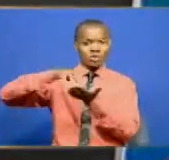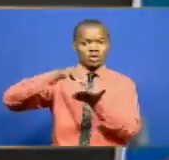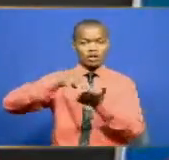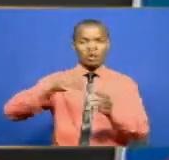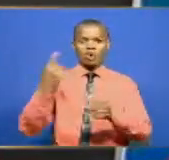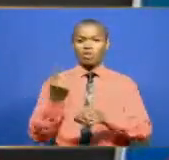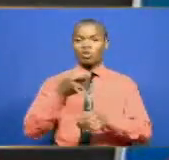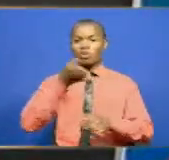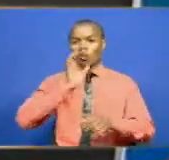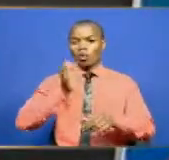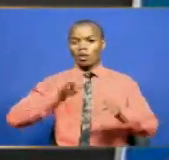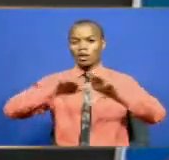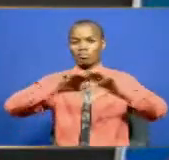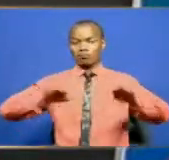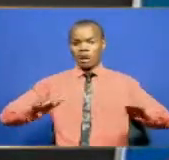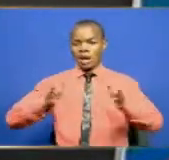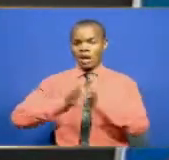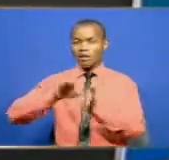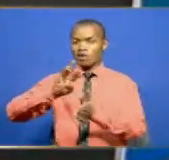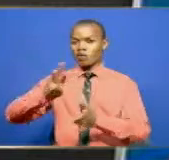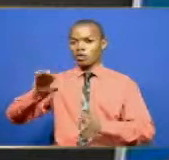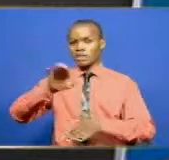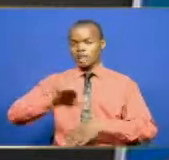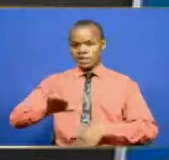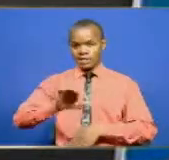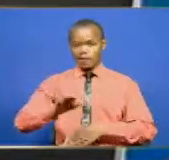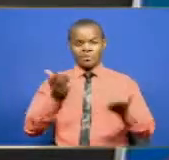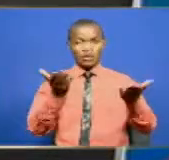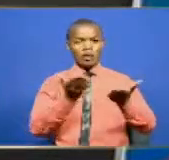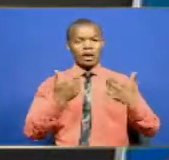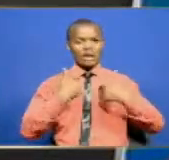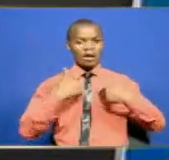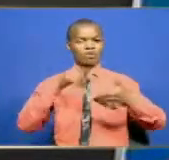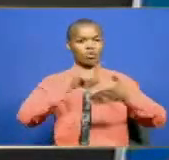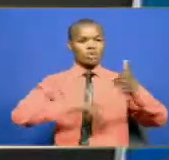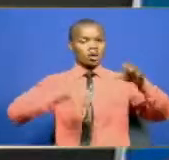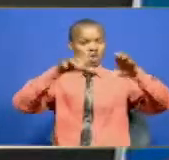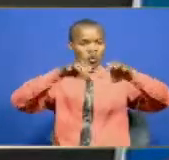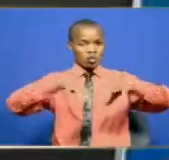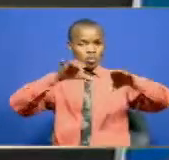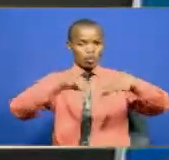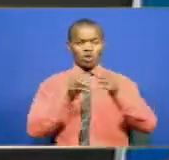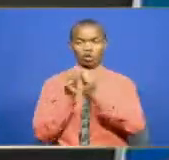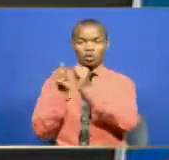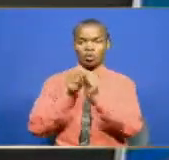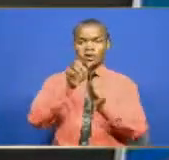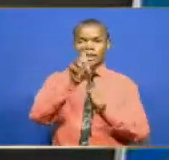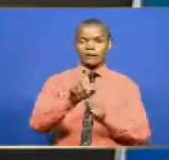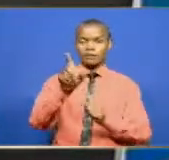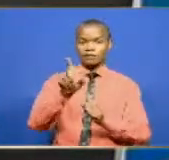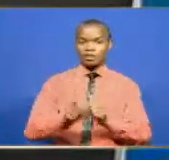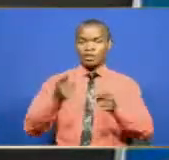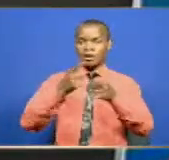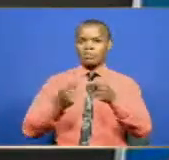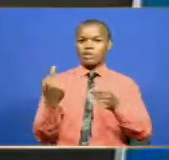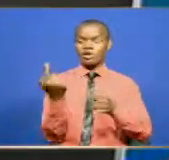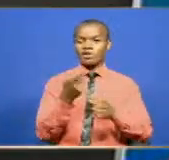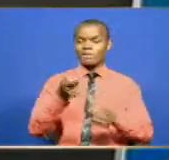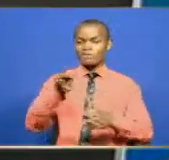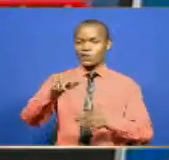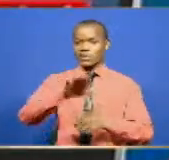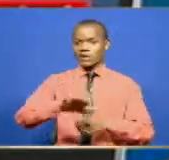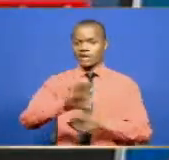Lake Basin region and western parts of the country, where there are showers accompanied by thunderstorms. But that is just over a few